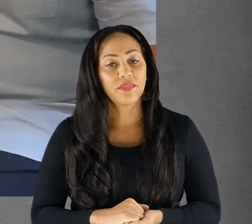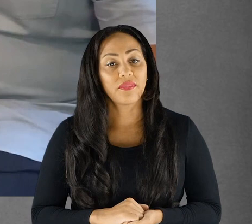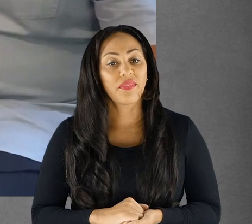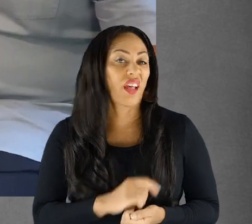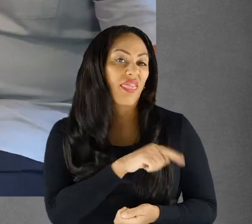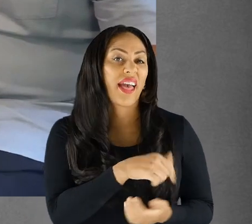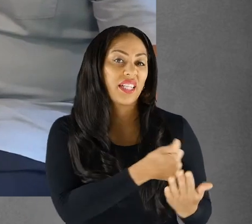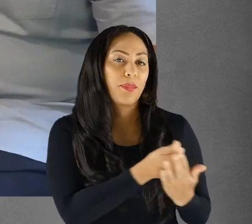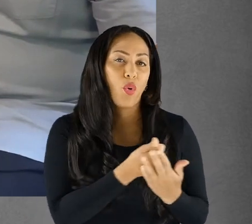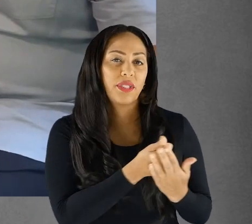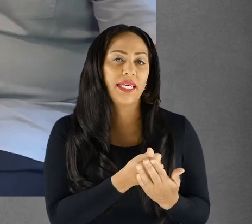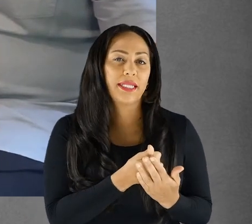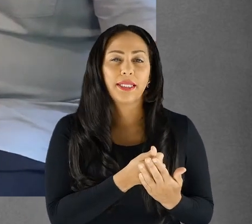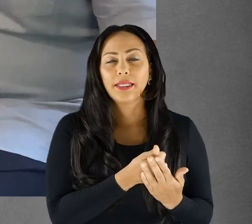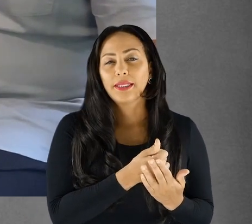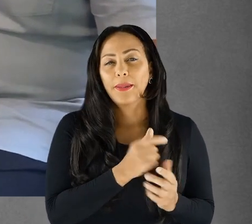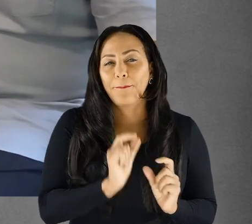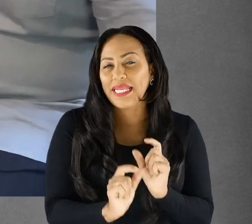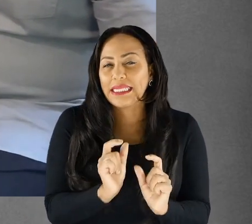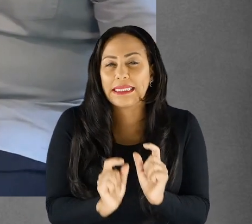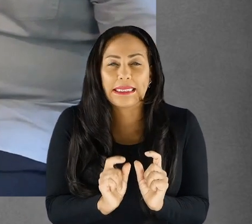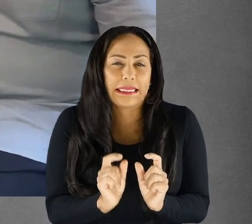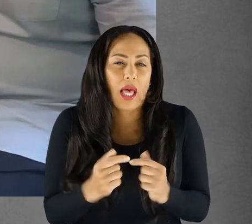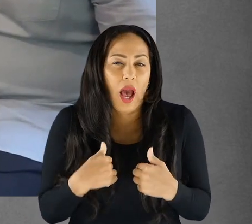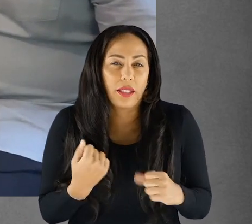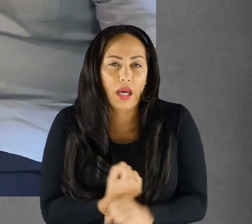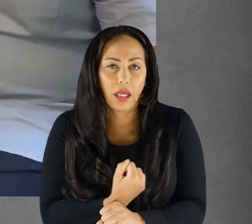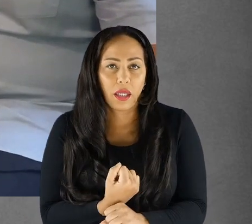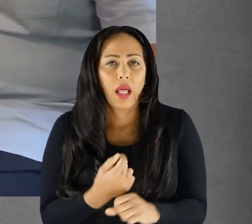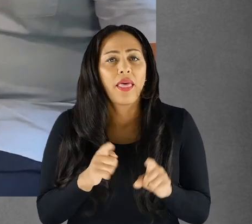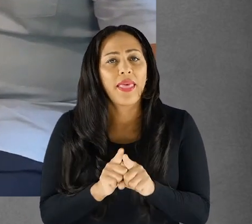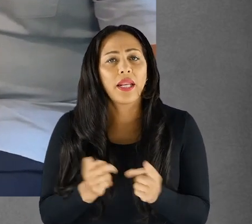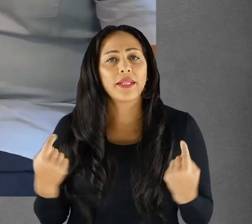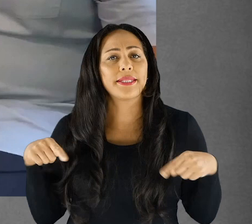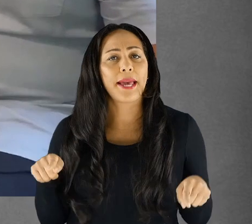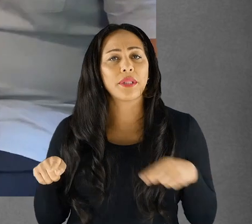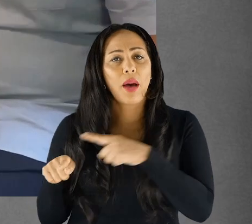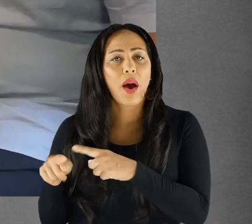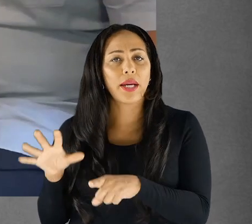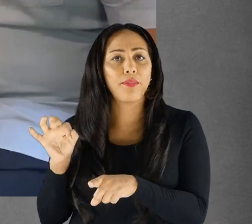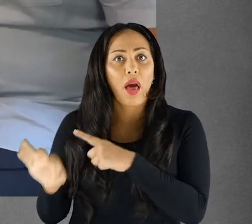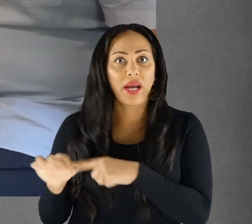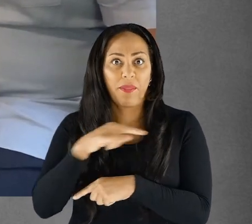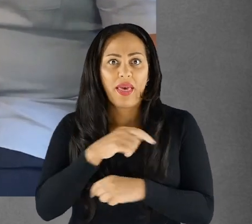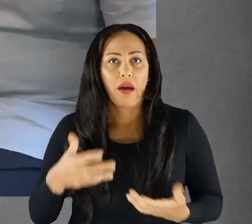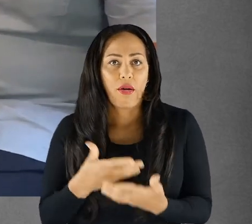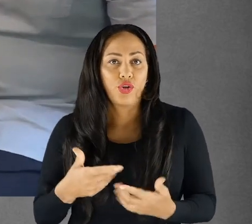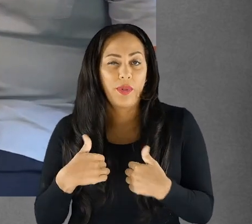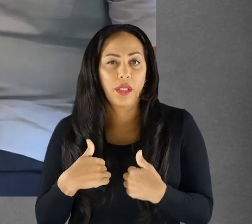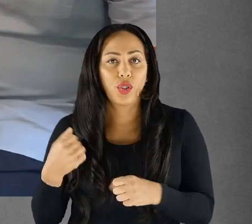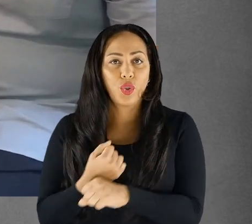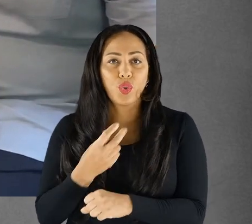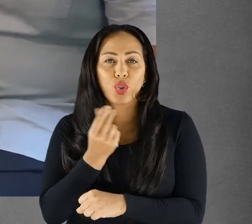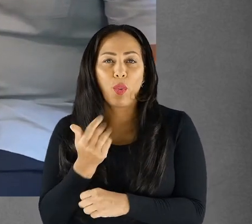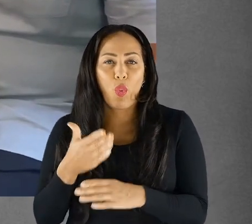they'd kind of supported other bits and bobs that I'd done. And actually I think I simultaneously applied, because I was very much encouraged to, for some